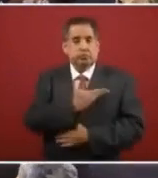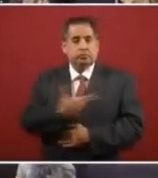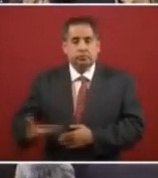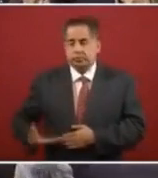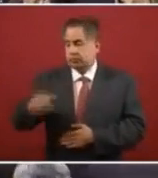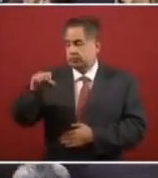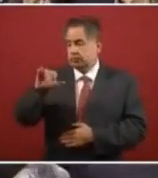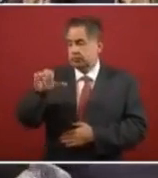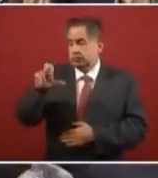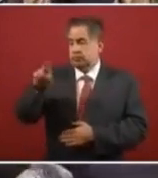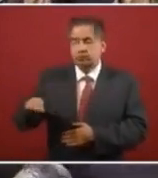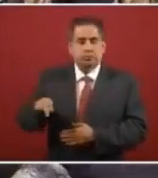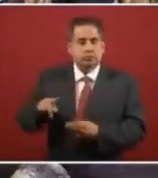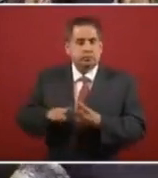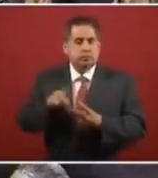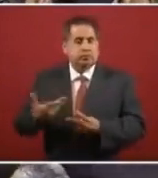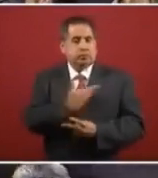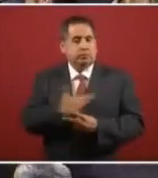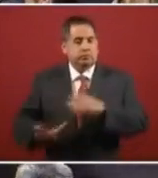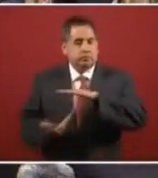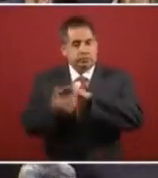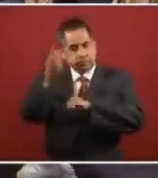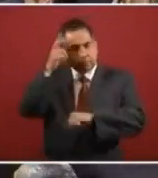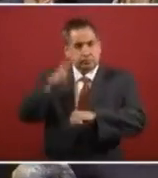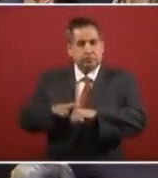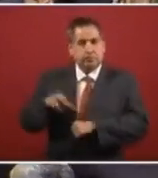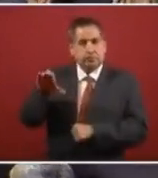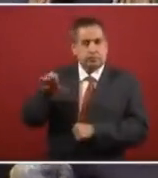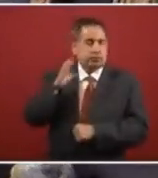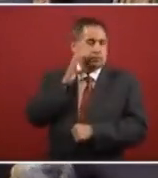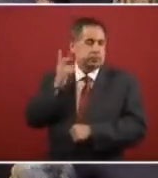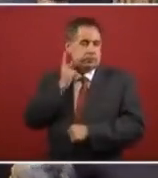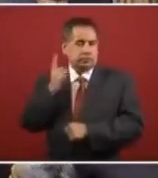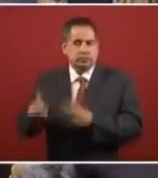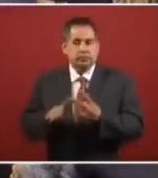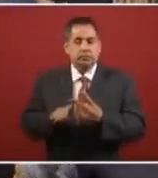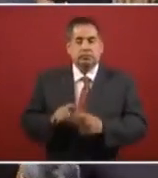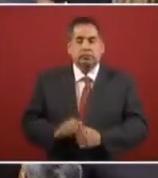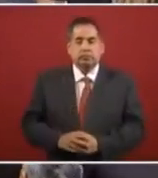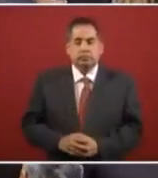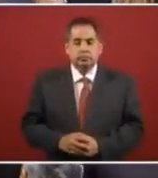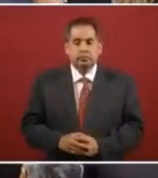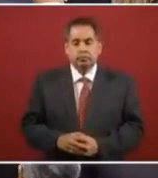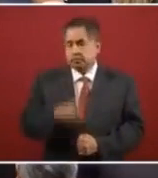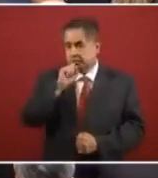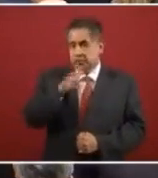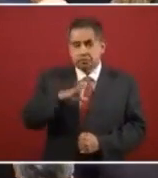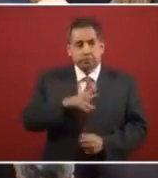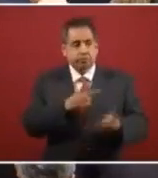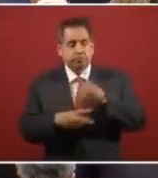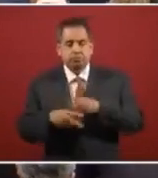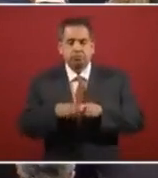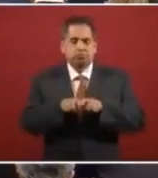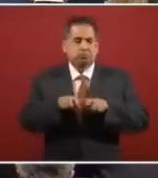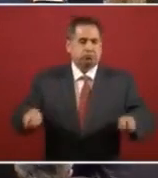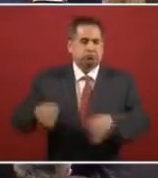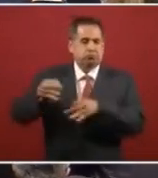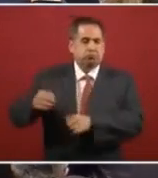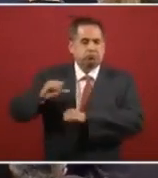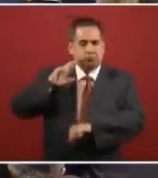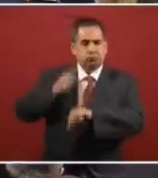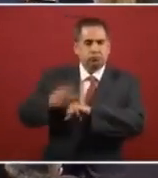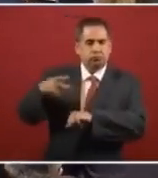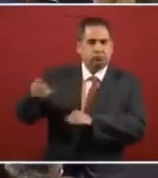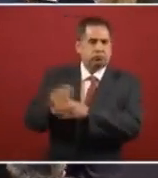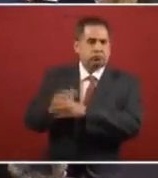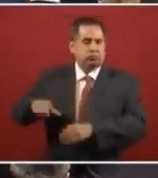so today the Supreme Court justice is going to accompany us and we are also being accompanied